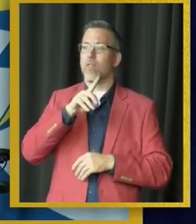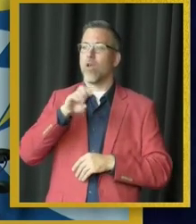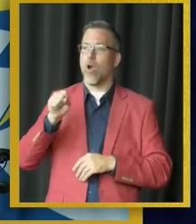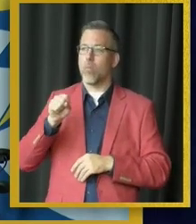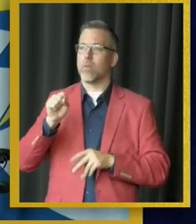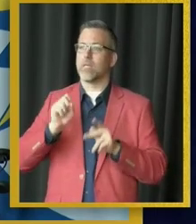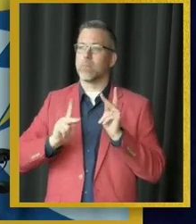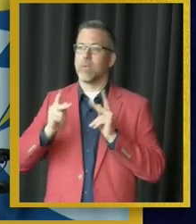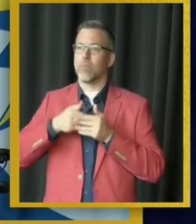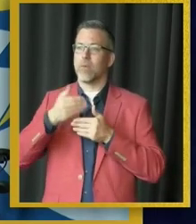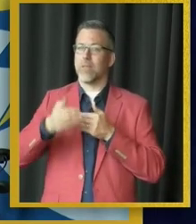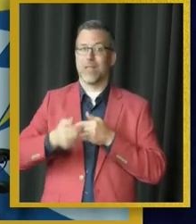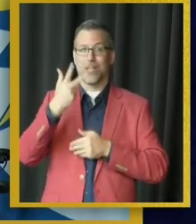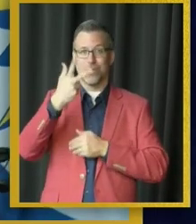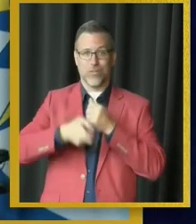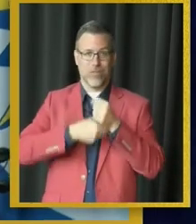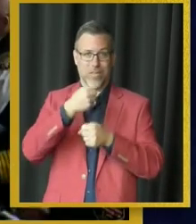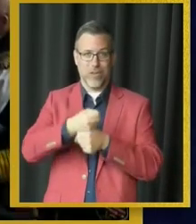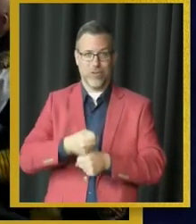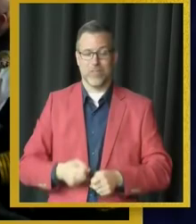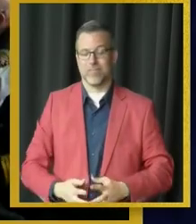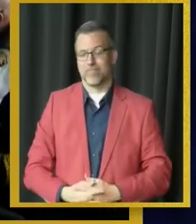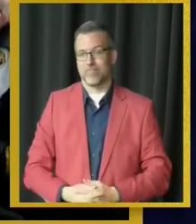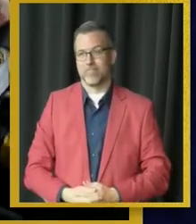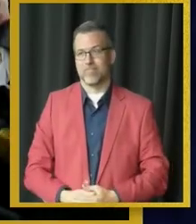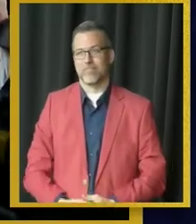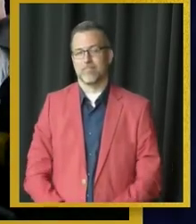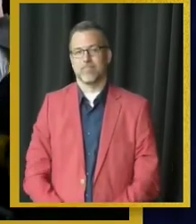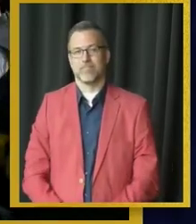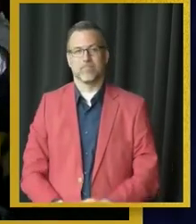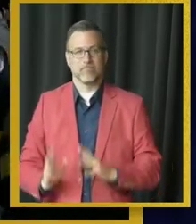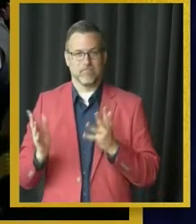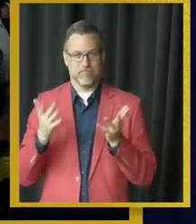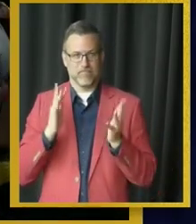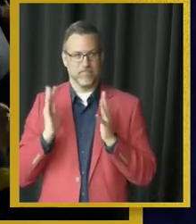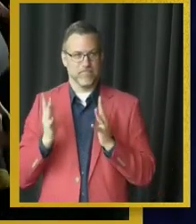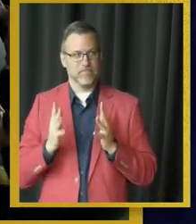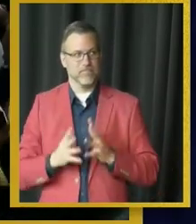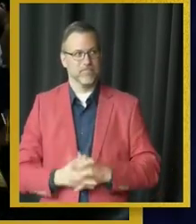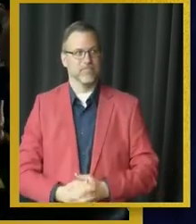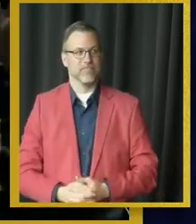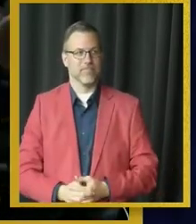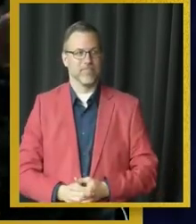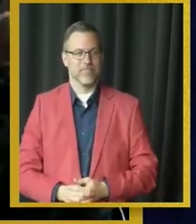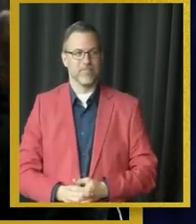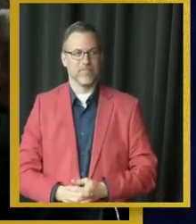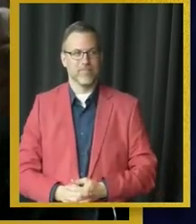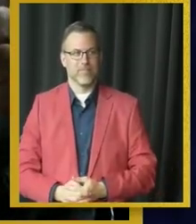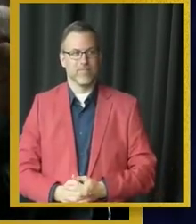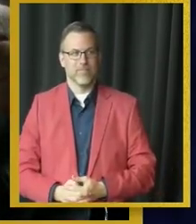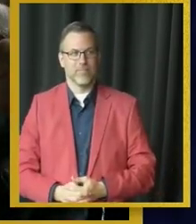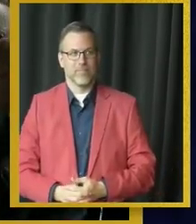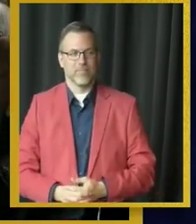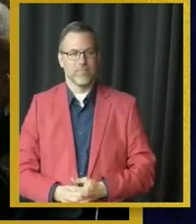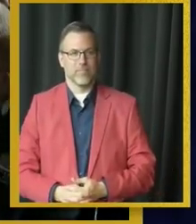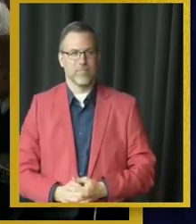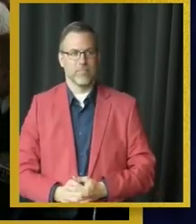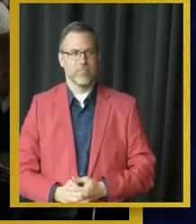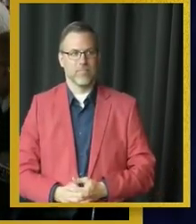the next 3 years.